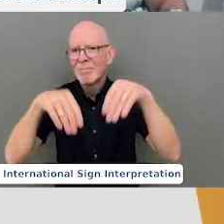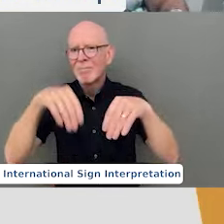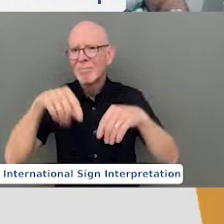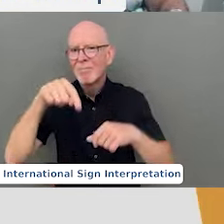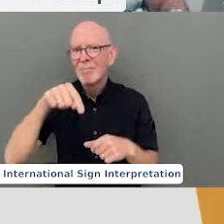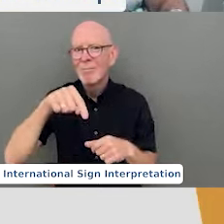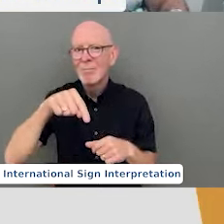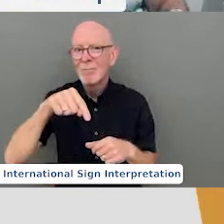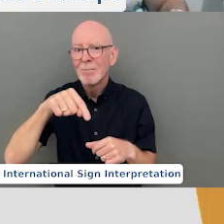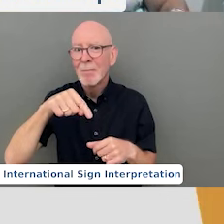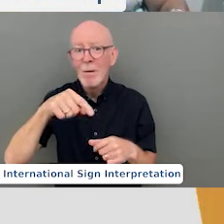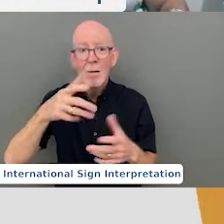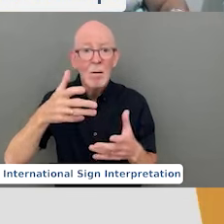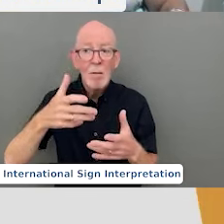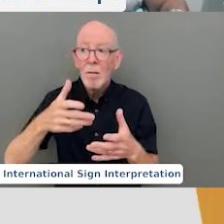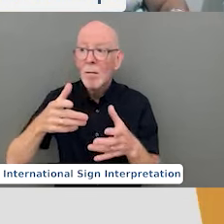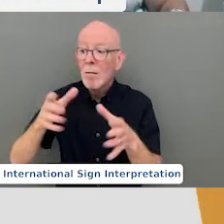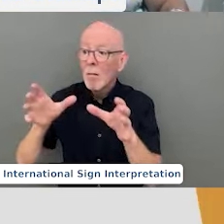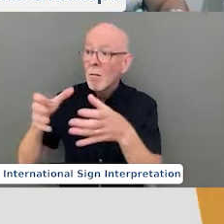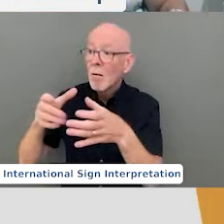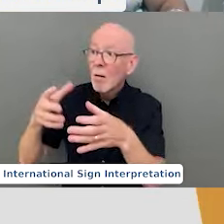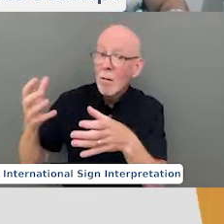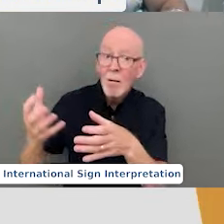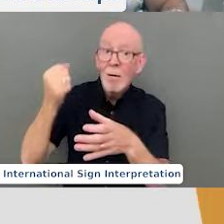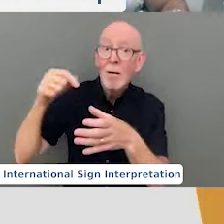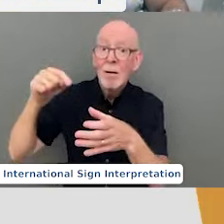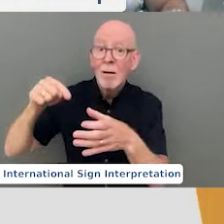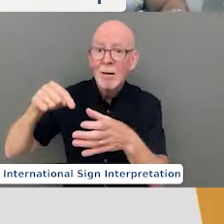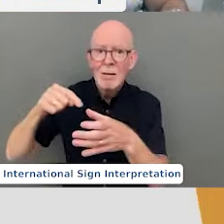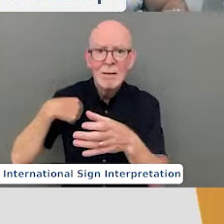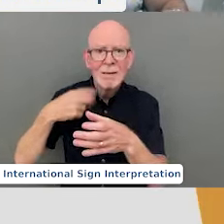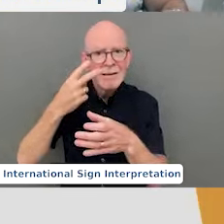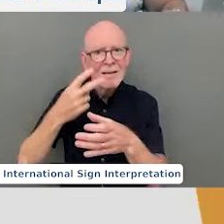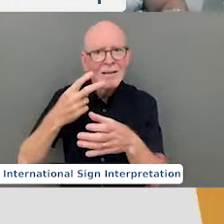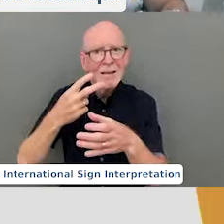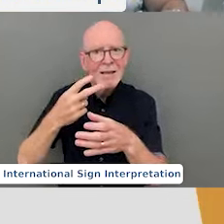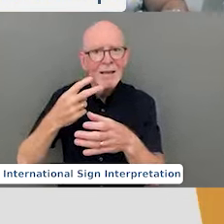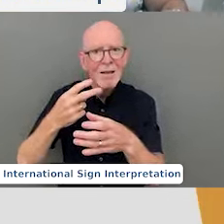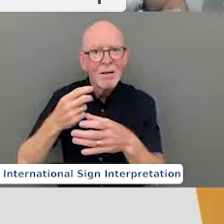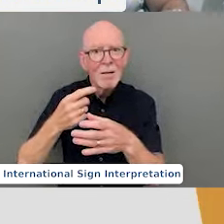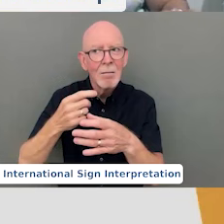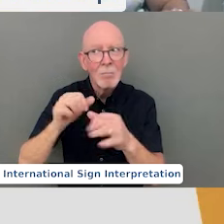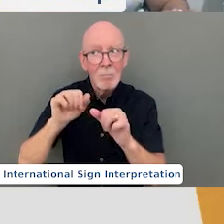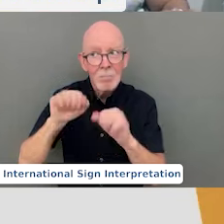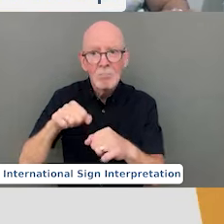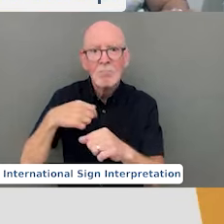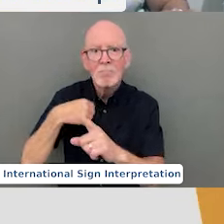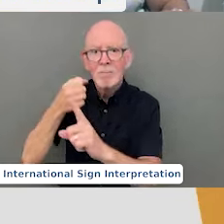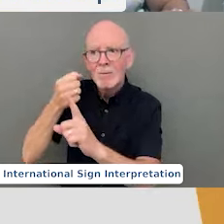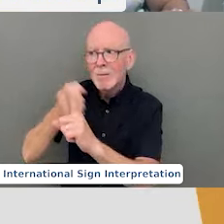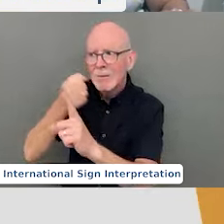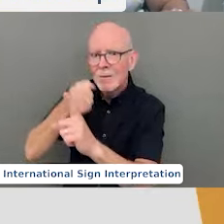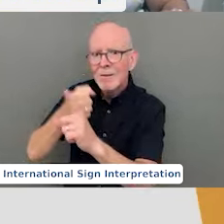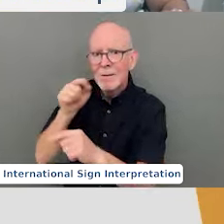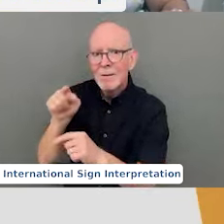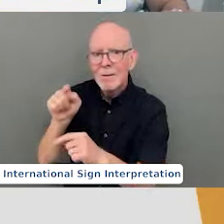We see also with the upcoming election, whichever